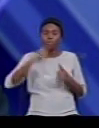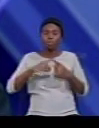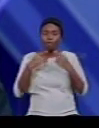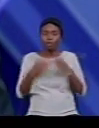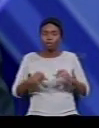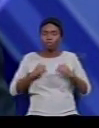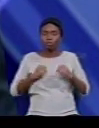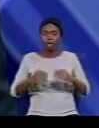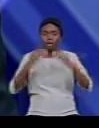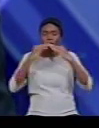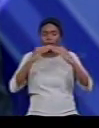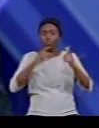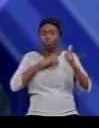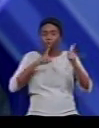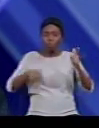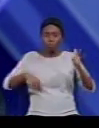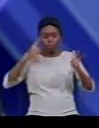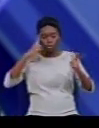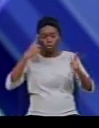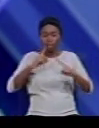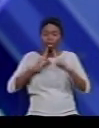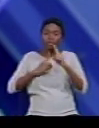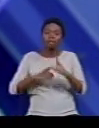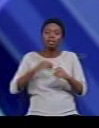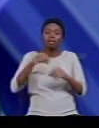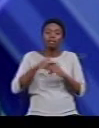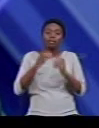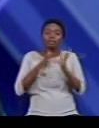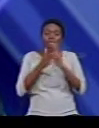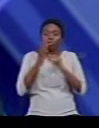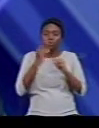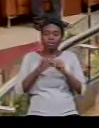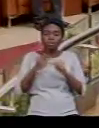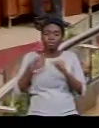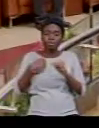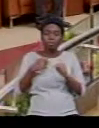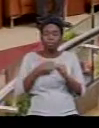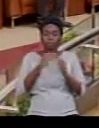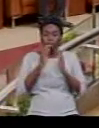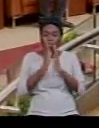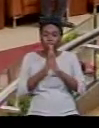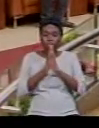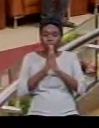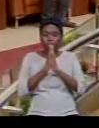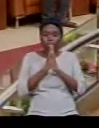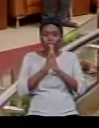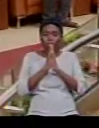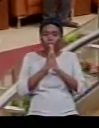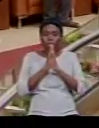Thank you, Lord, for the answer. In Jesus' name, we pray.